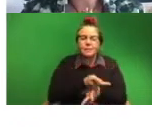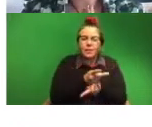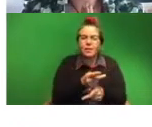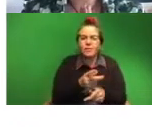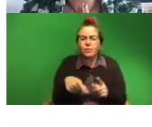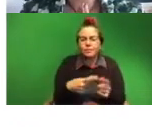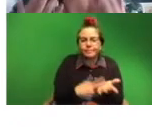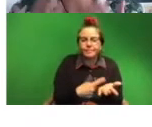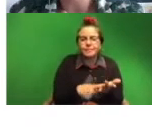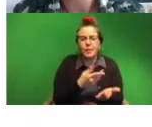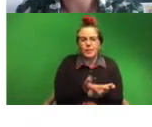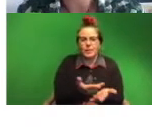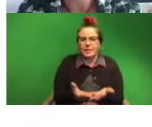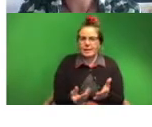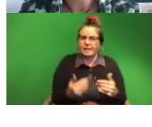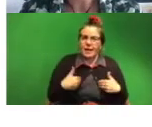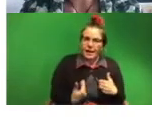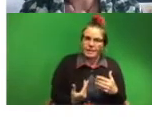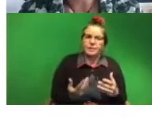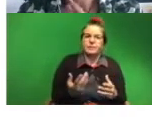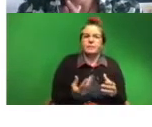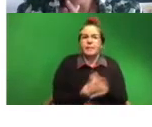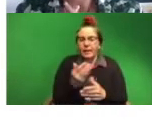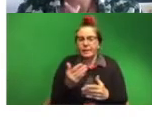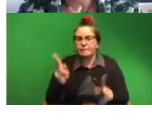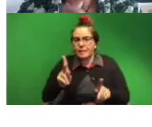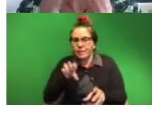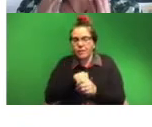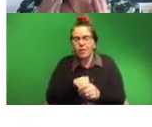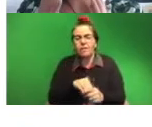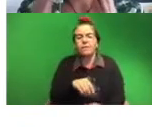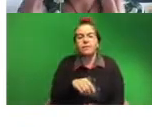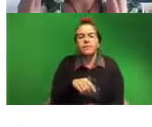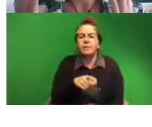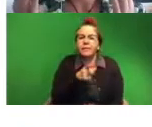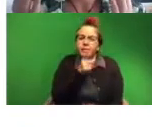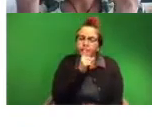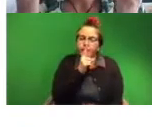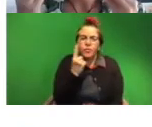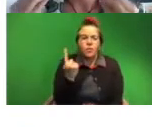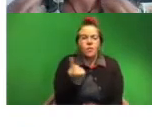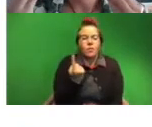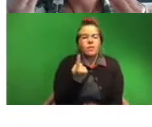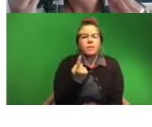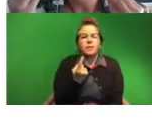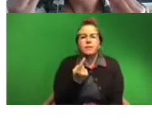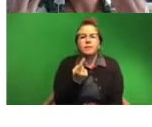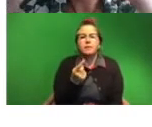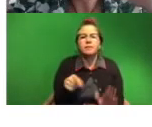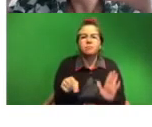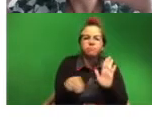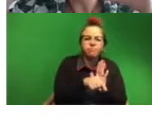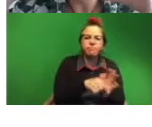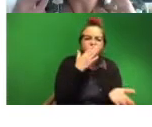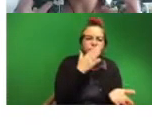these objects and these people that are involved. It's not always as negative of a crime as